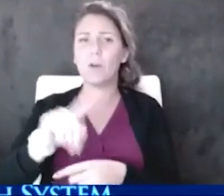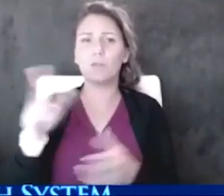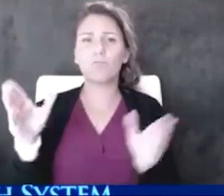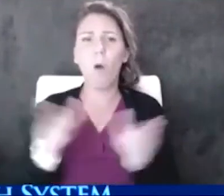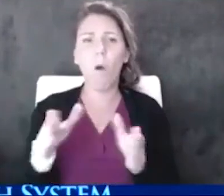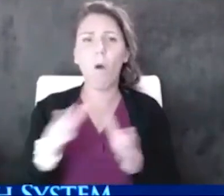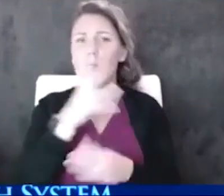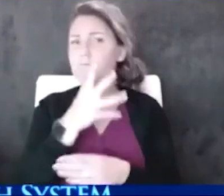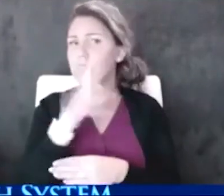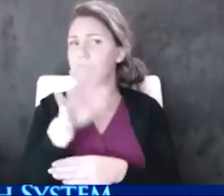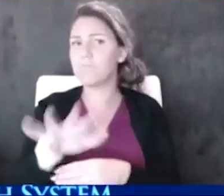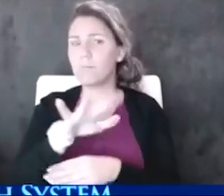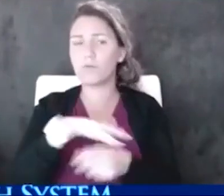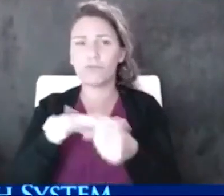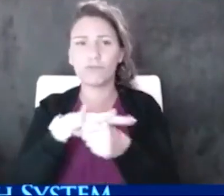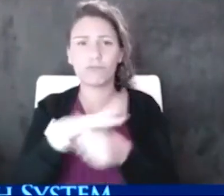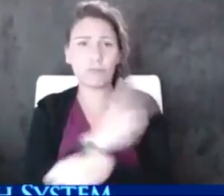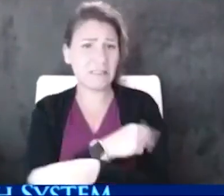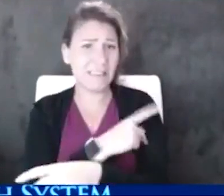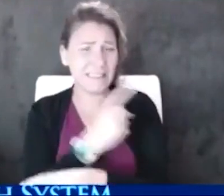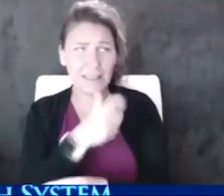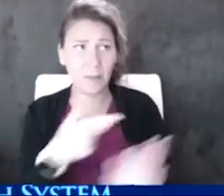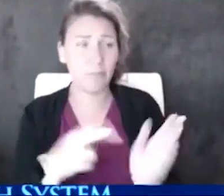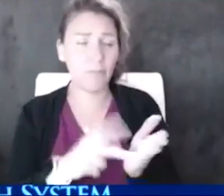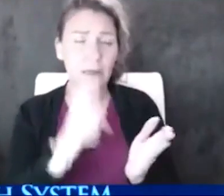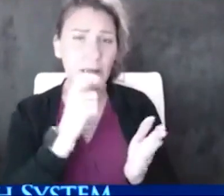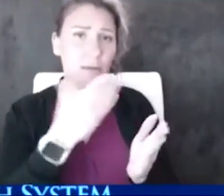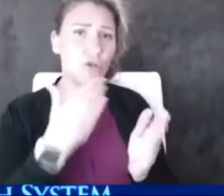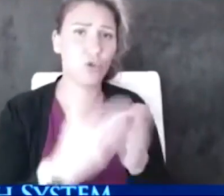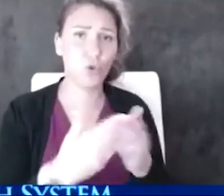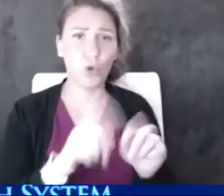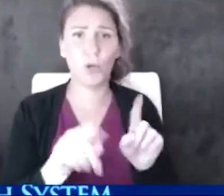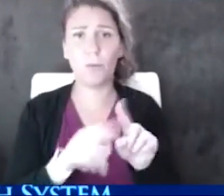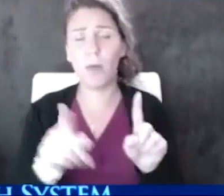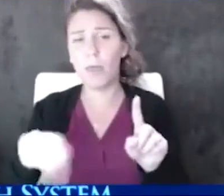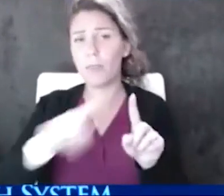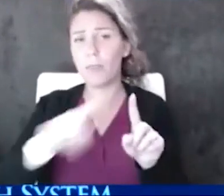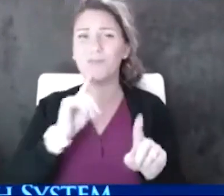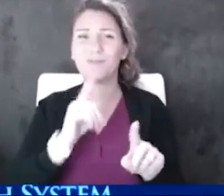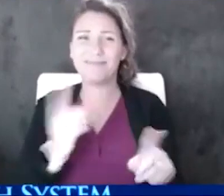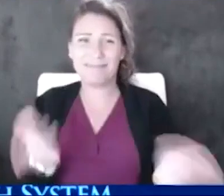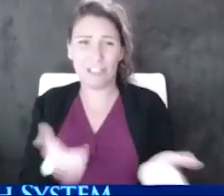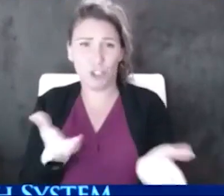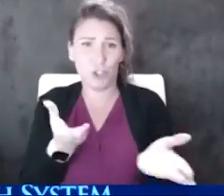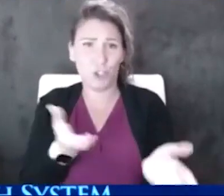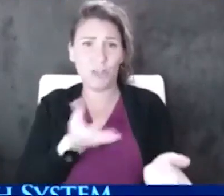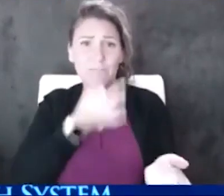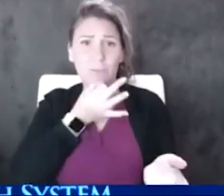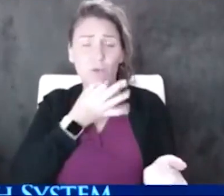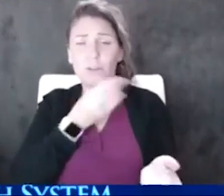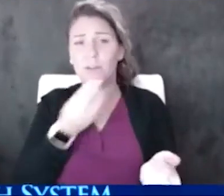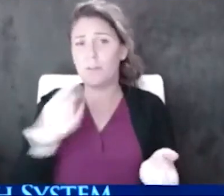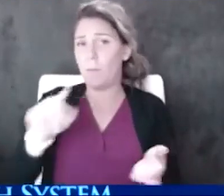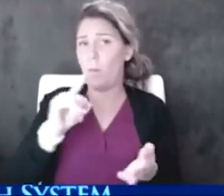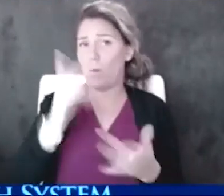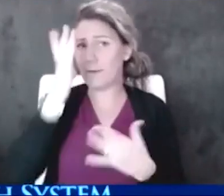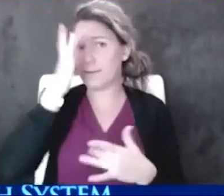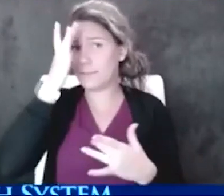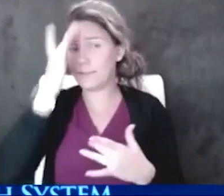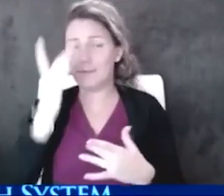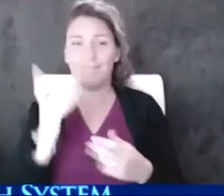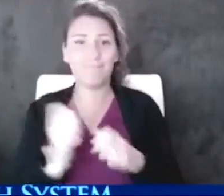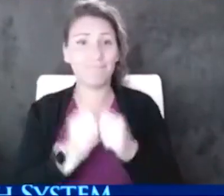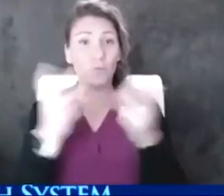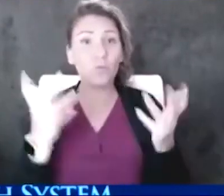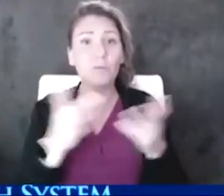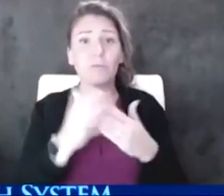not that those aren't good folks. They're good folks. The problem is that this is where the expertise is in those diseases. So, because we have so many beds that have